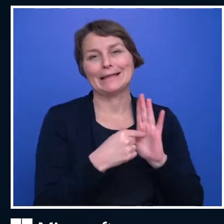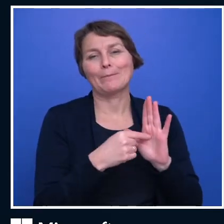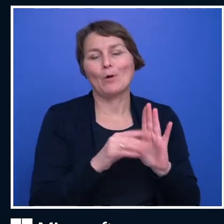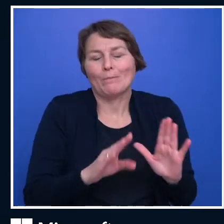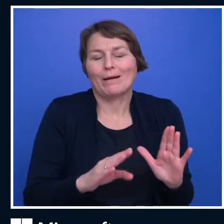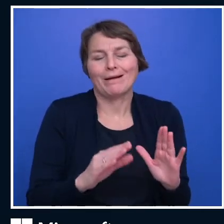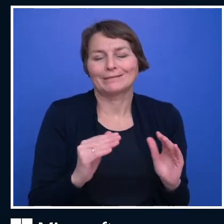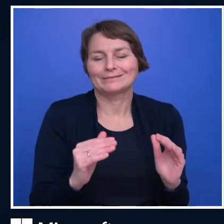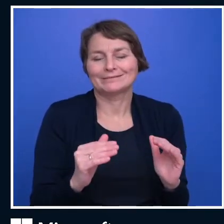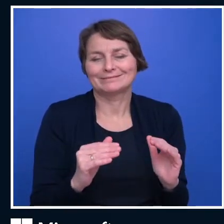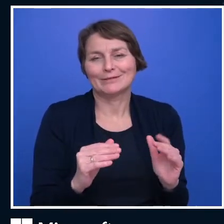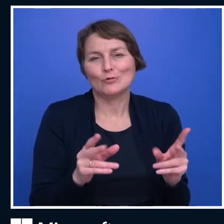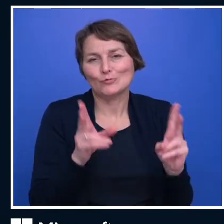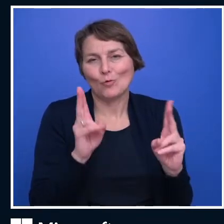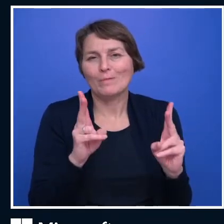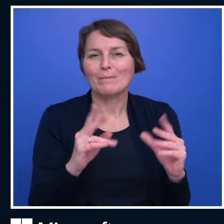with